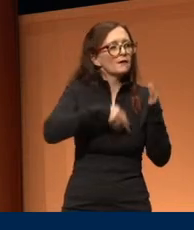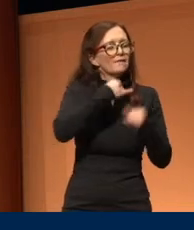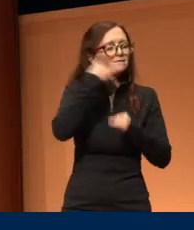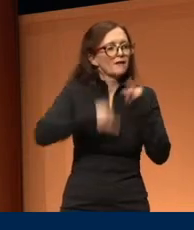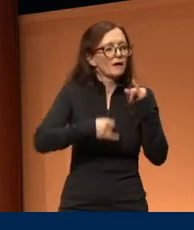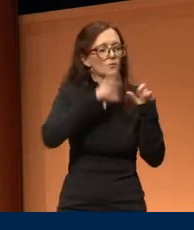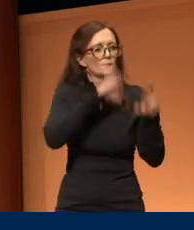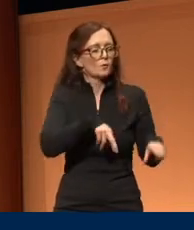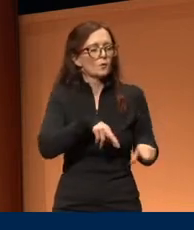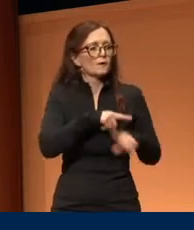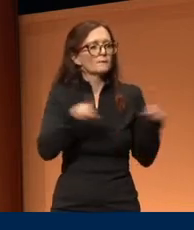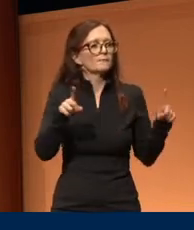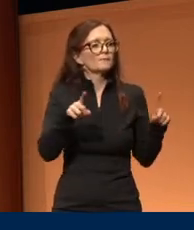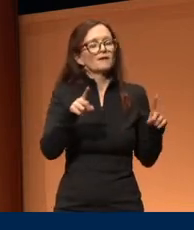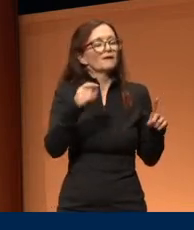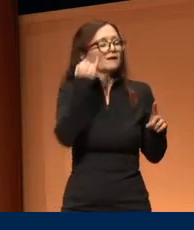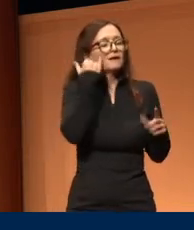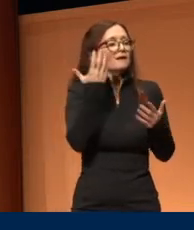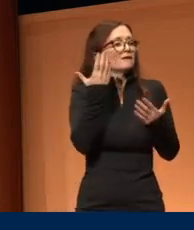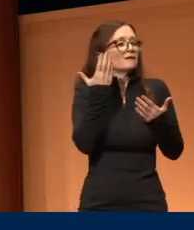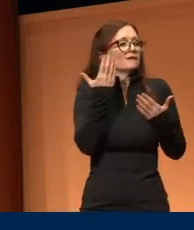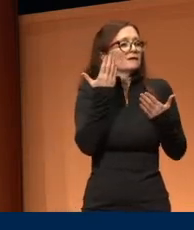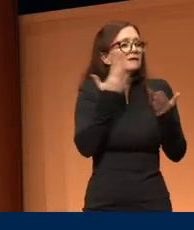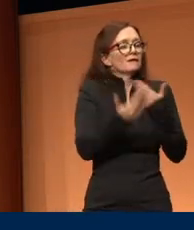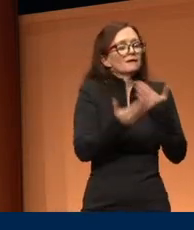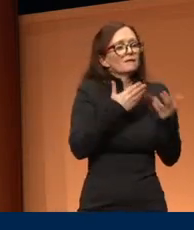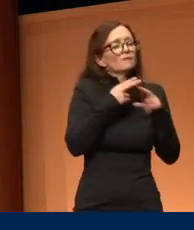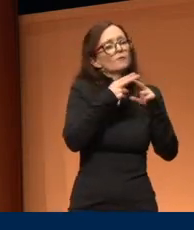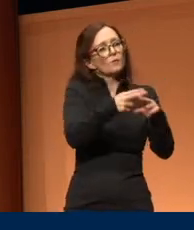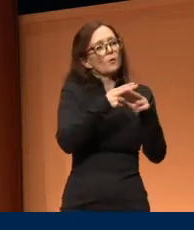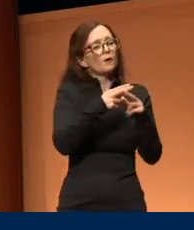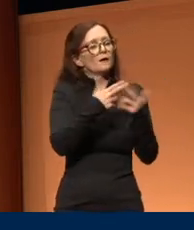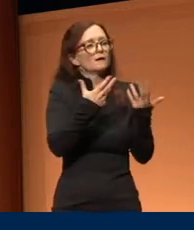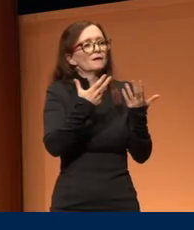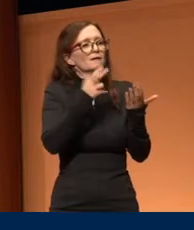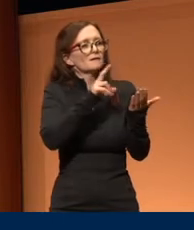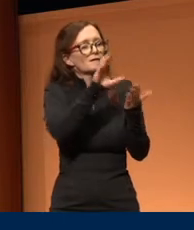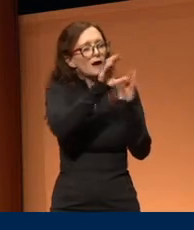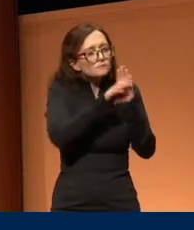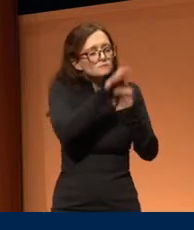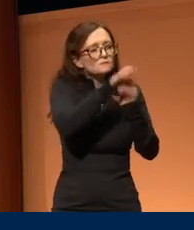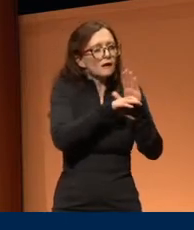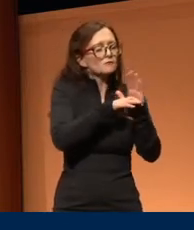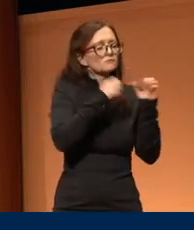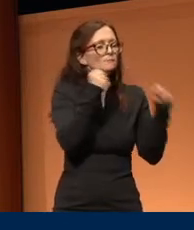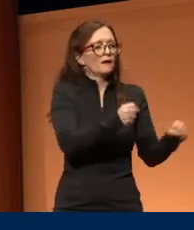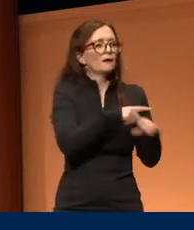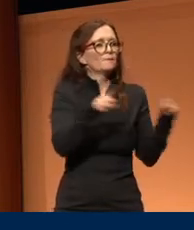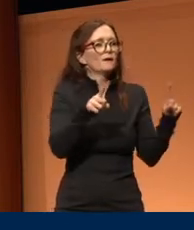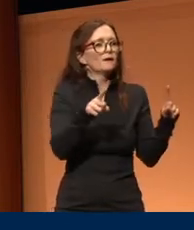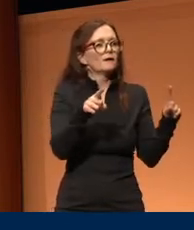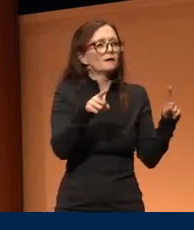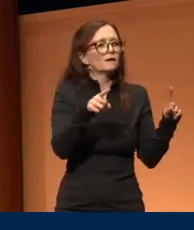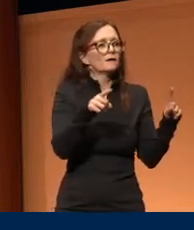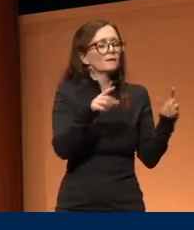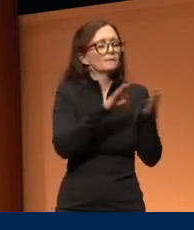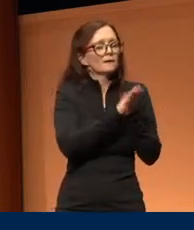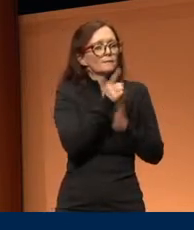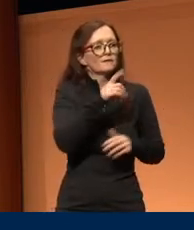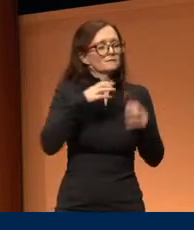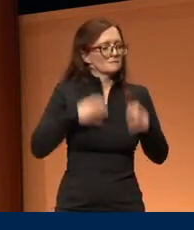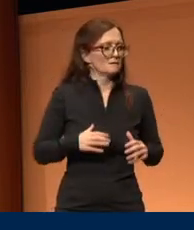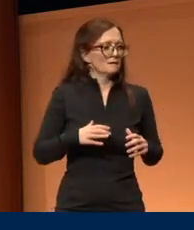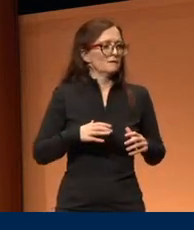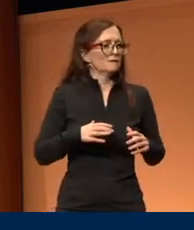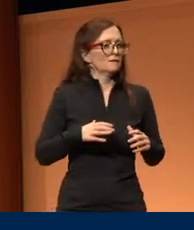Parliament. So even if they did not have formal constitutional powers to decide, the 150 probably felt as empowered as citizens can be